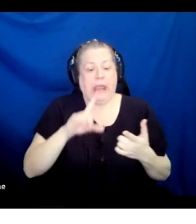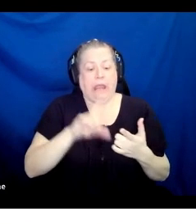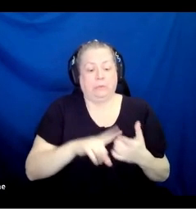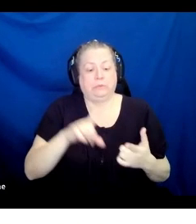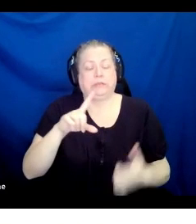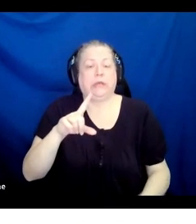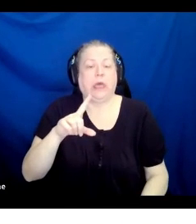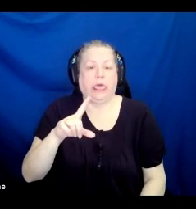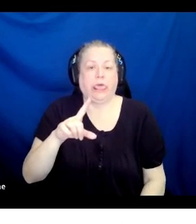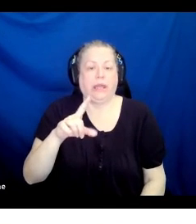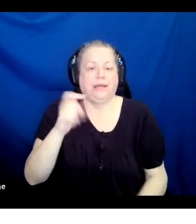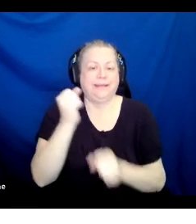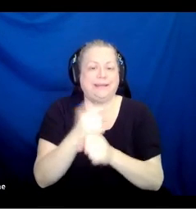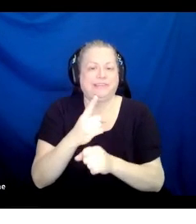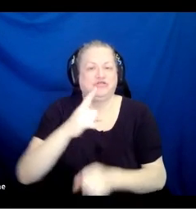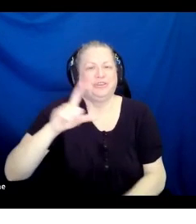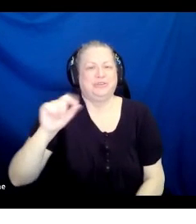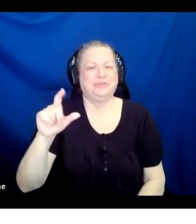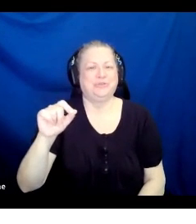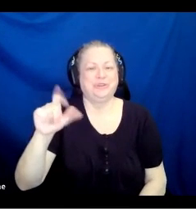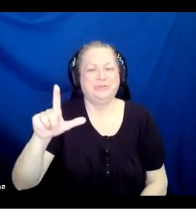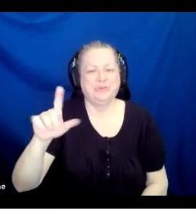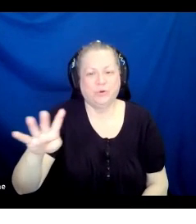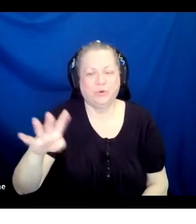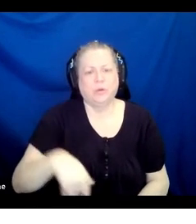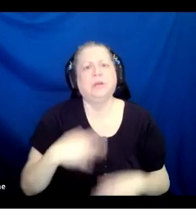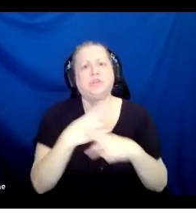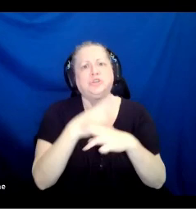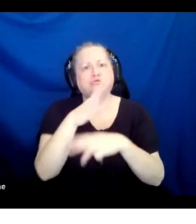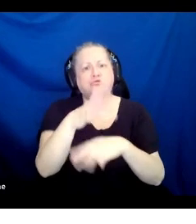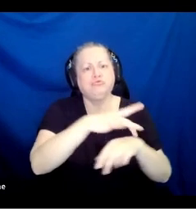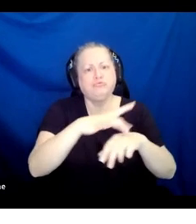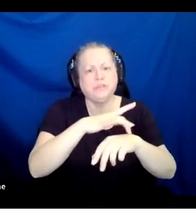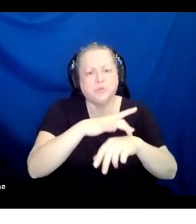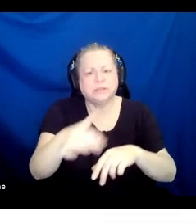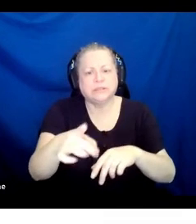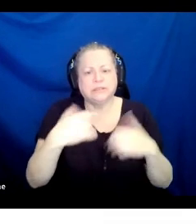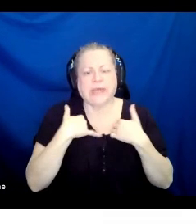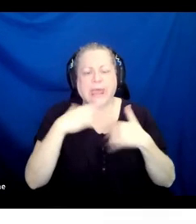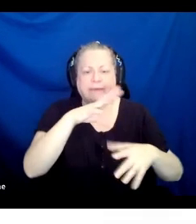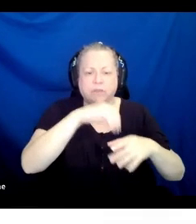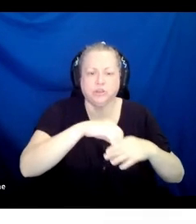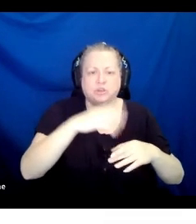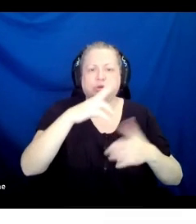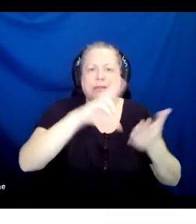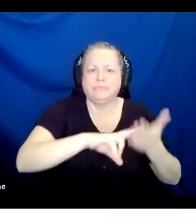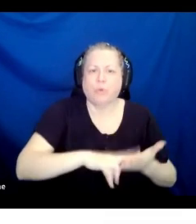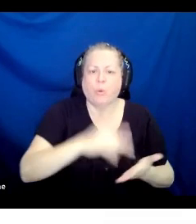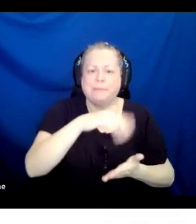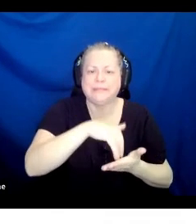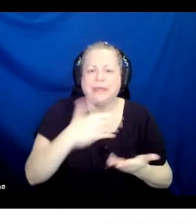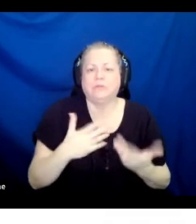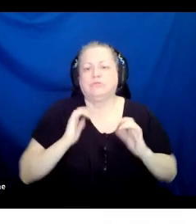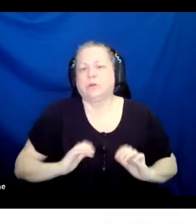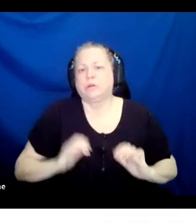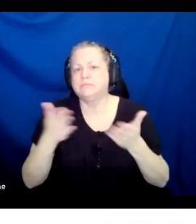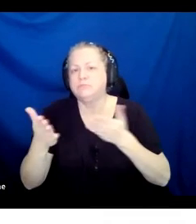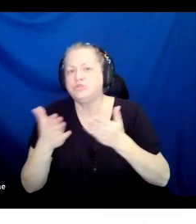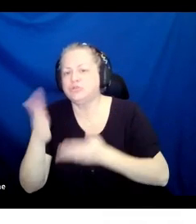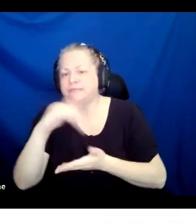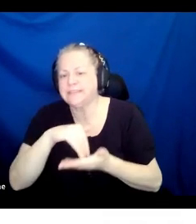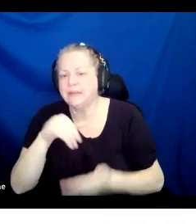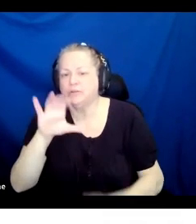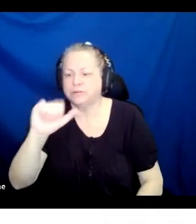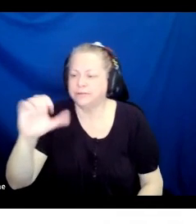2024. And use the resources to help members, including the MassHealth enrollment centers, the customer service centers, the CACs